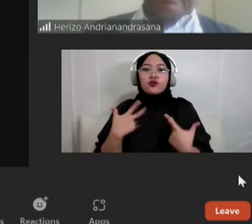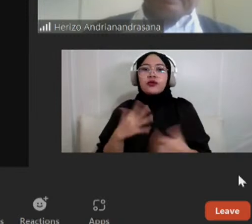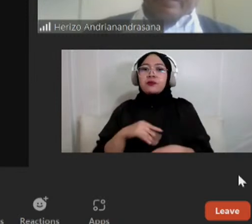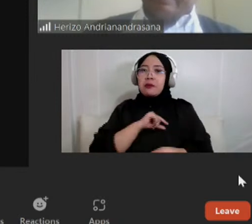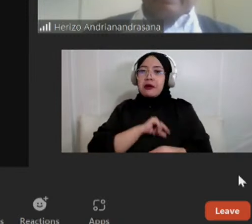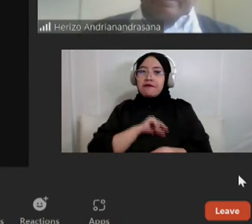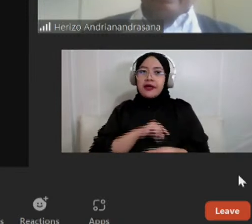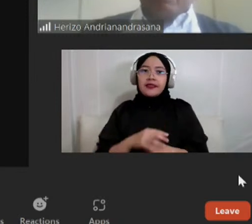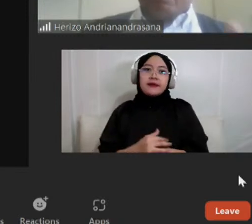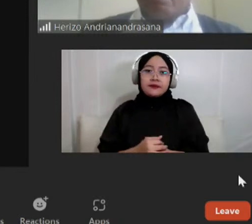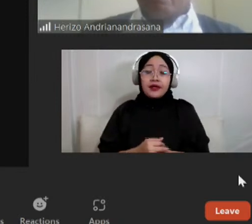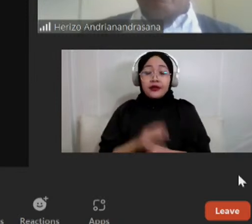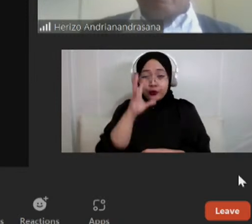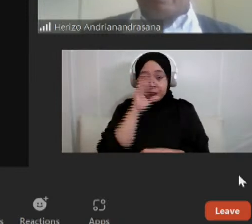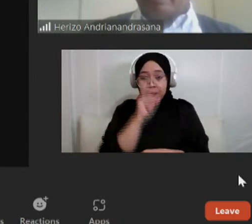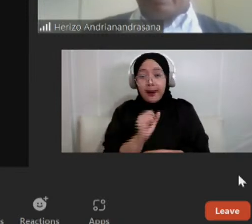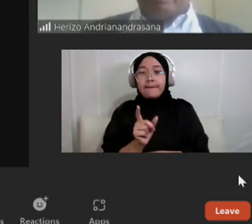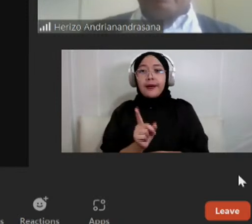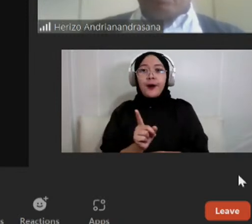I understand that